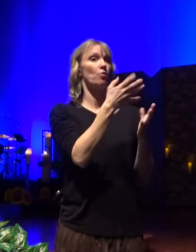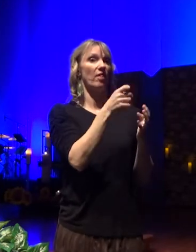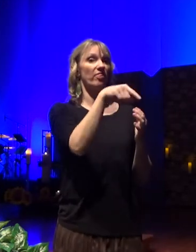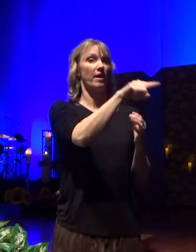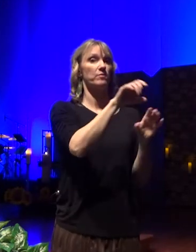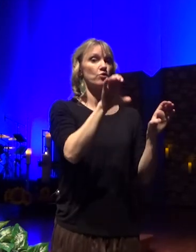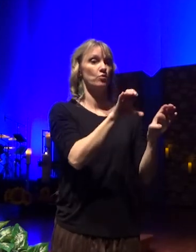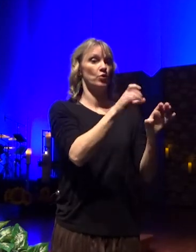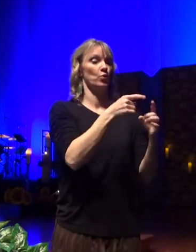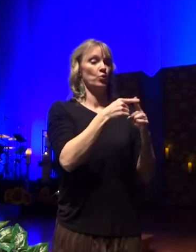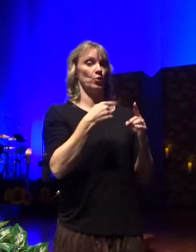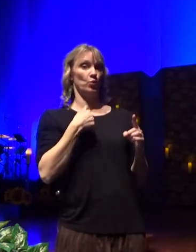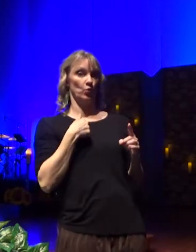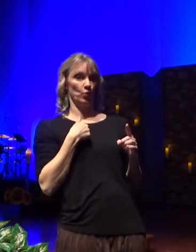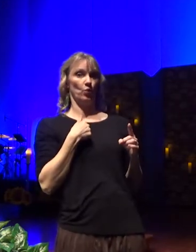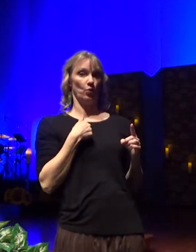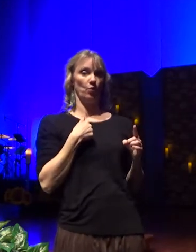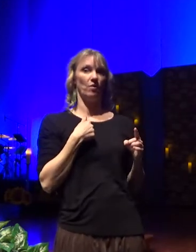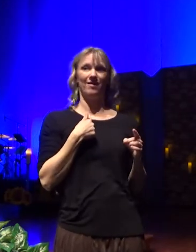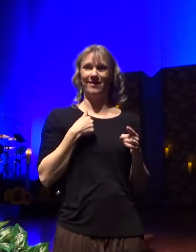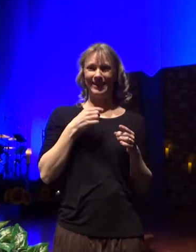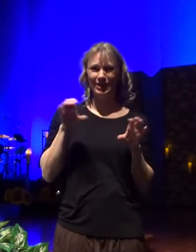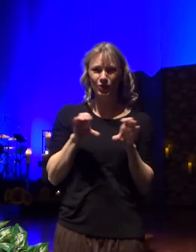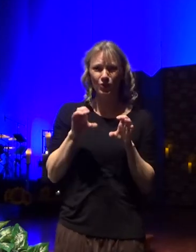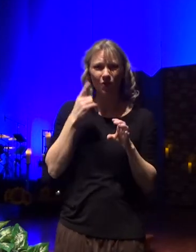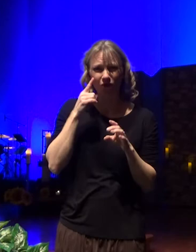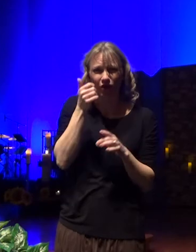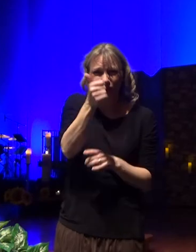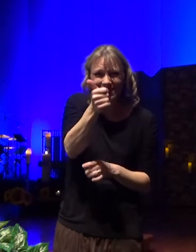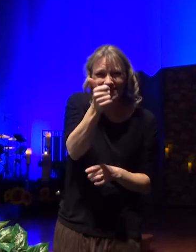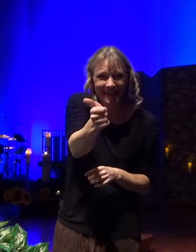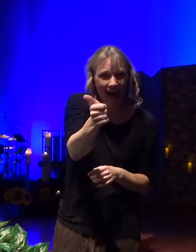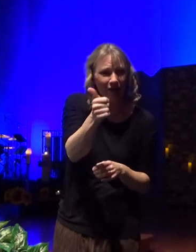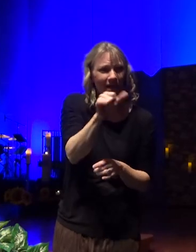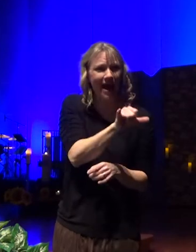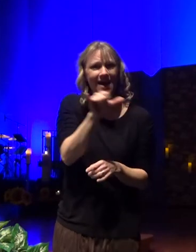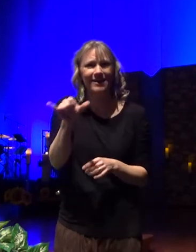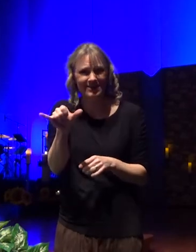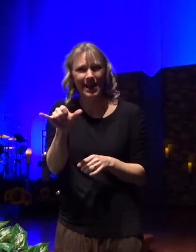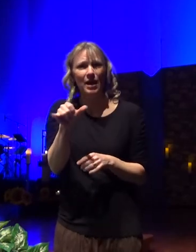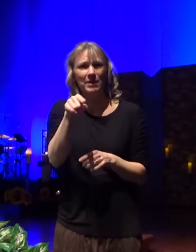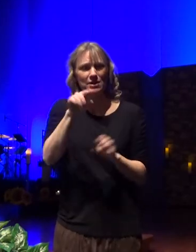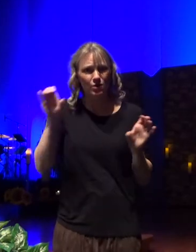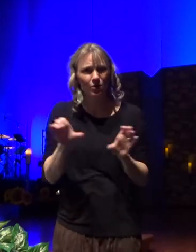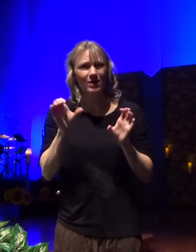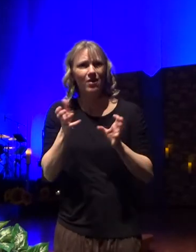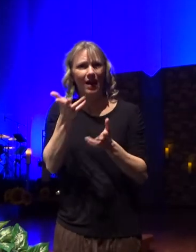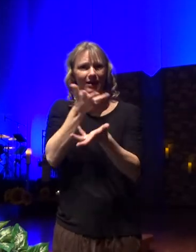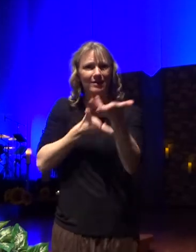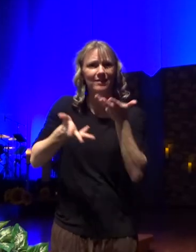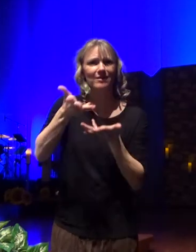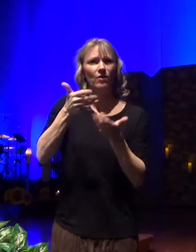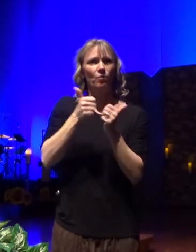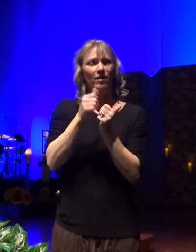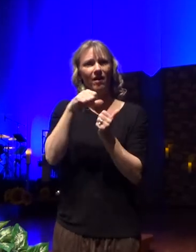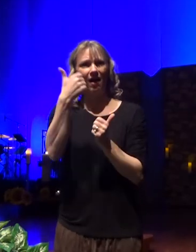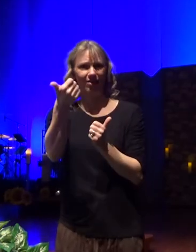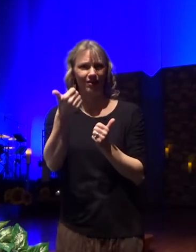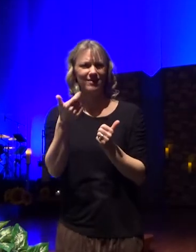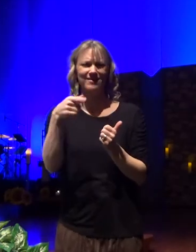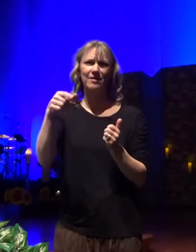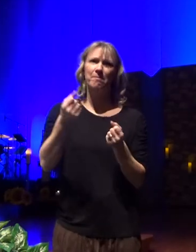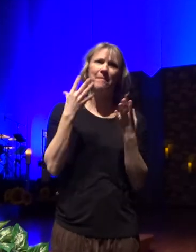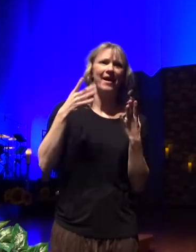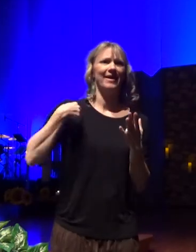would have them do unto you. But for a lot of us, it's simply do unto yourself as you do unto others. So many of you, you're so